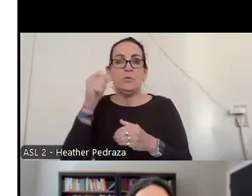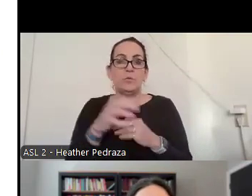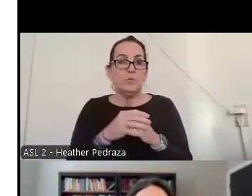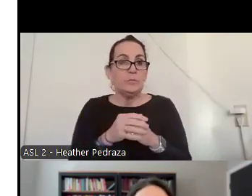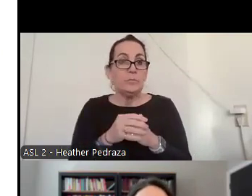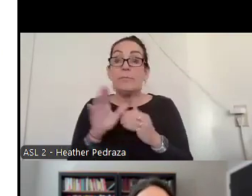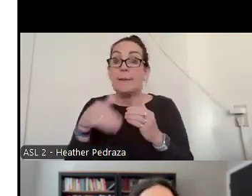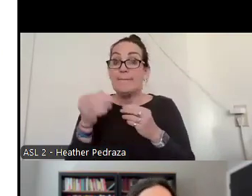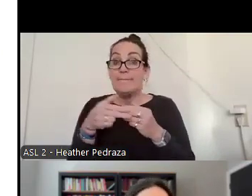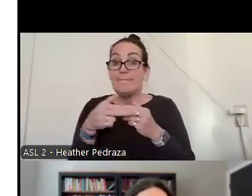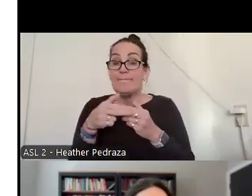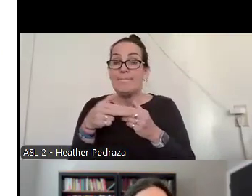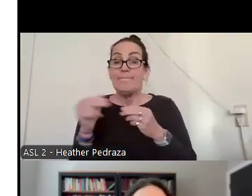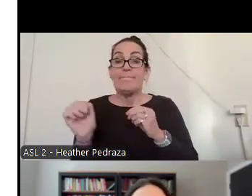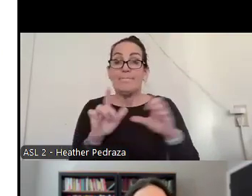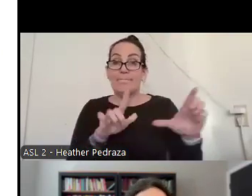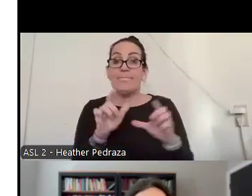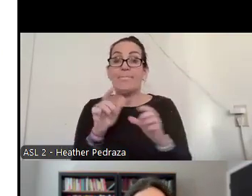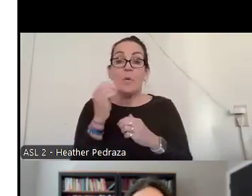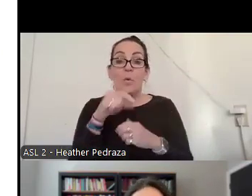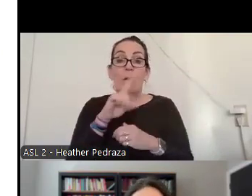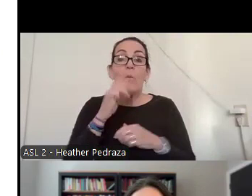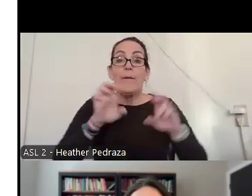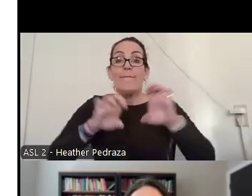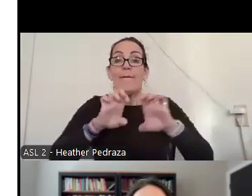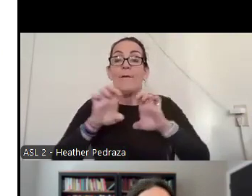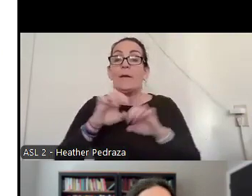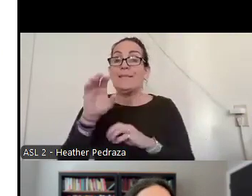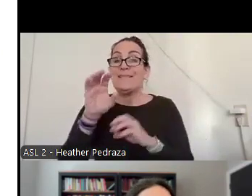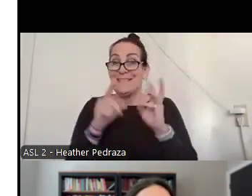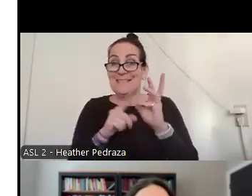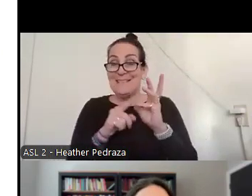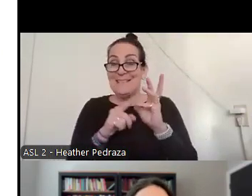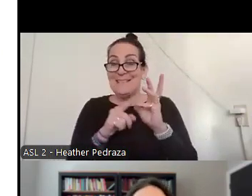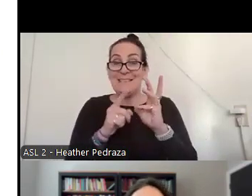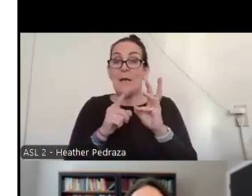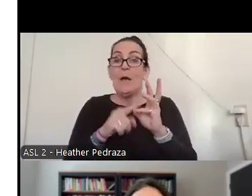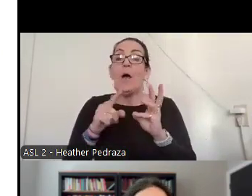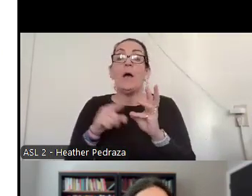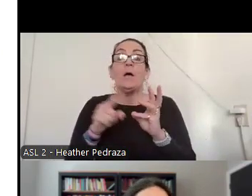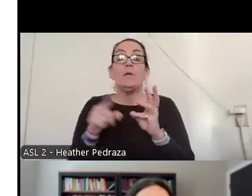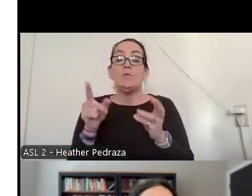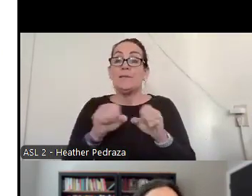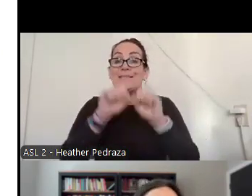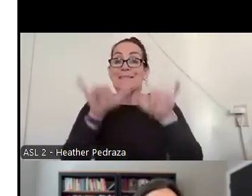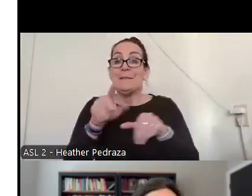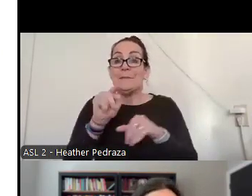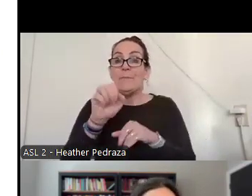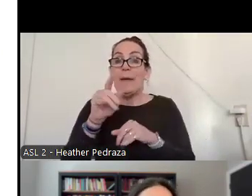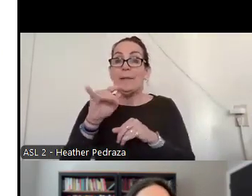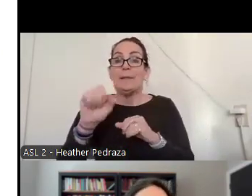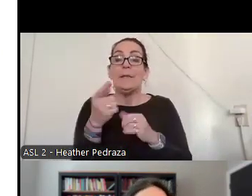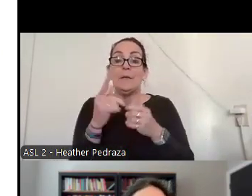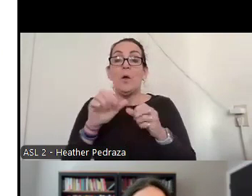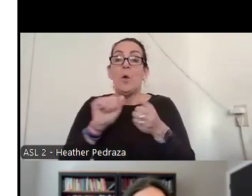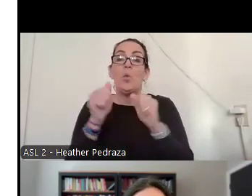So we will be evaluating those 6 components from the previous slide systematically with a specific set of evaluation